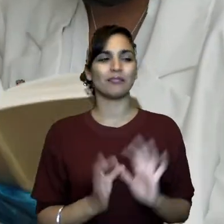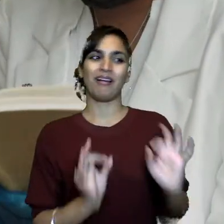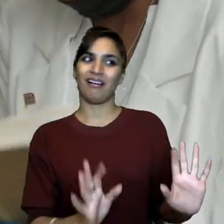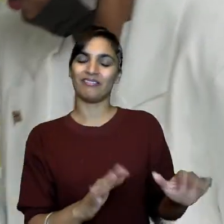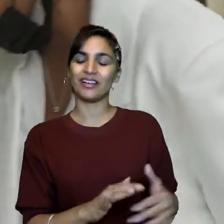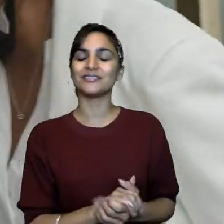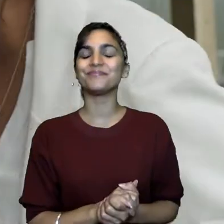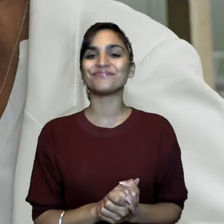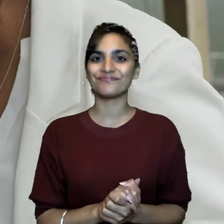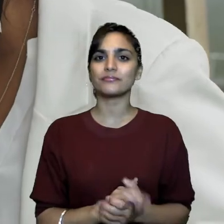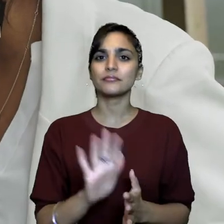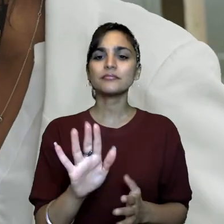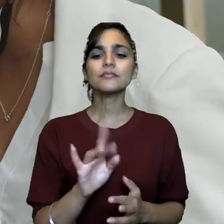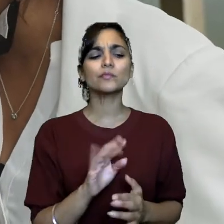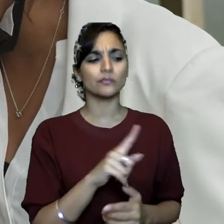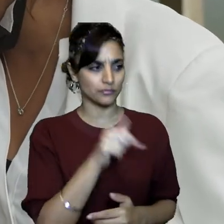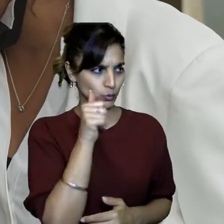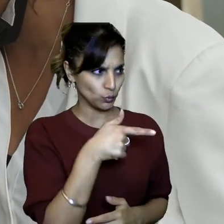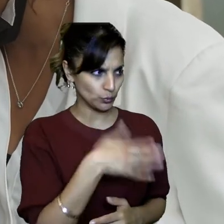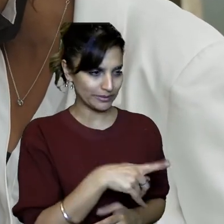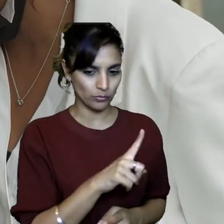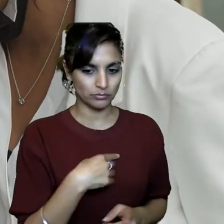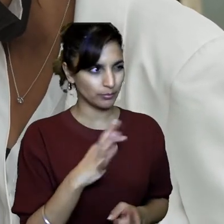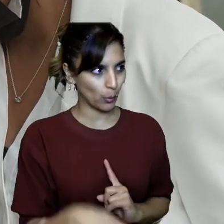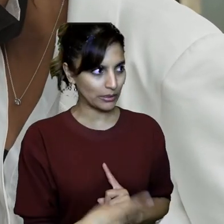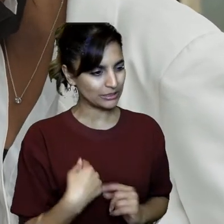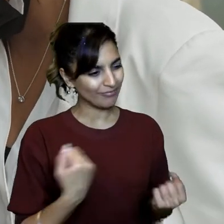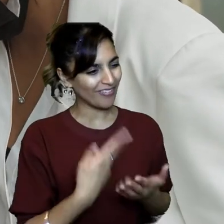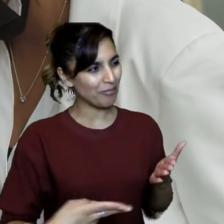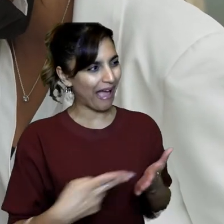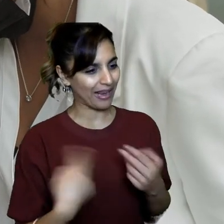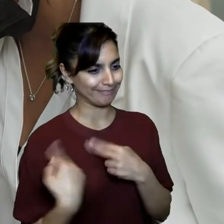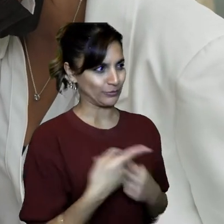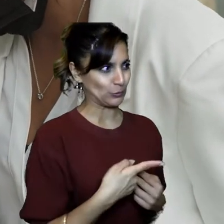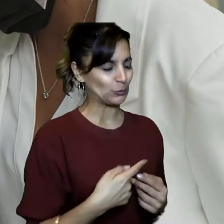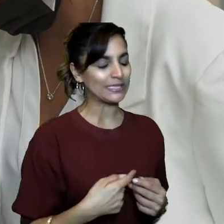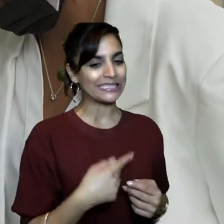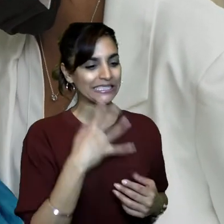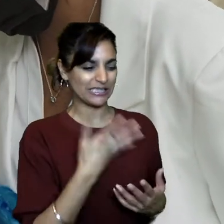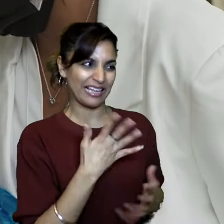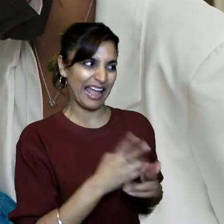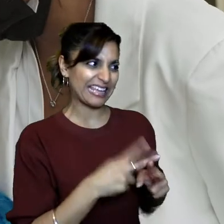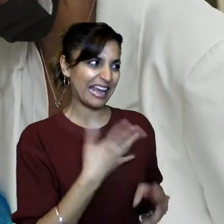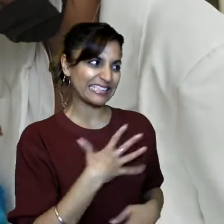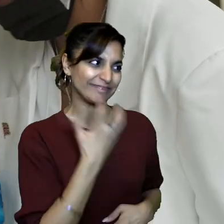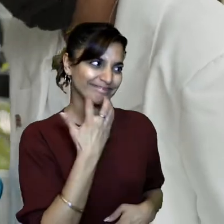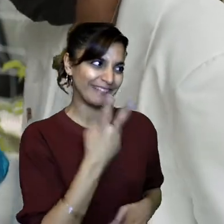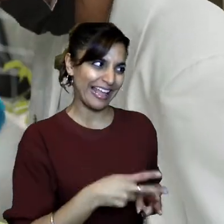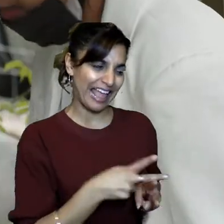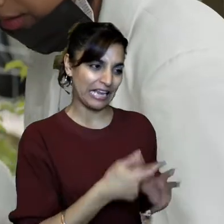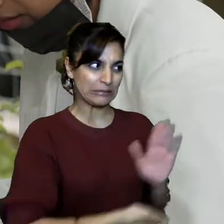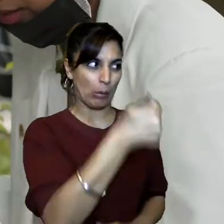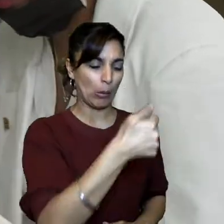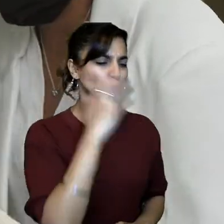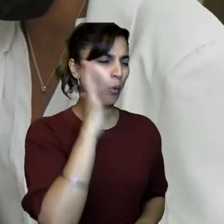Perfect yes. Right you know that um couple of points you took for my driving ban. Huh. Right you're gonna have to bite the bullet again and you're gonna have to get deported so don't worry about it